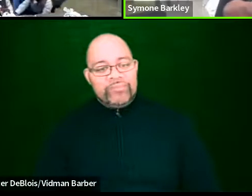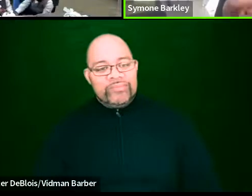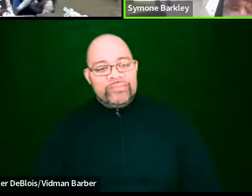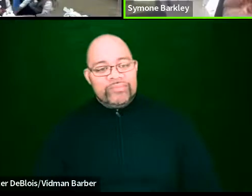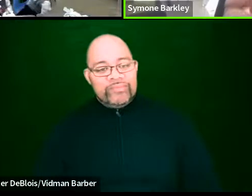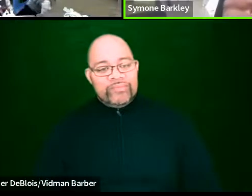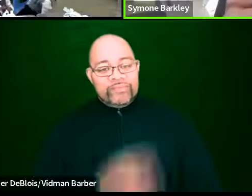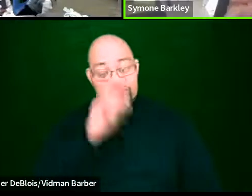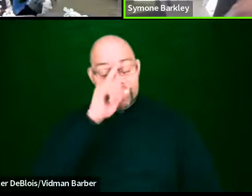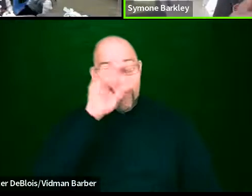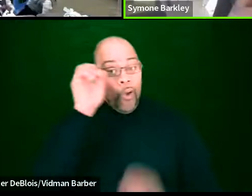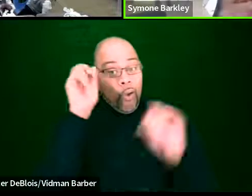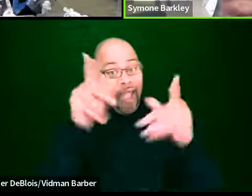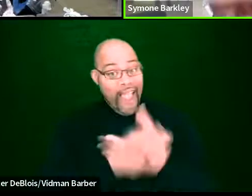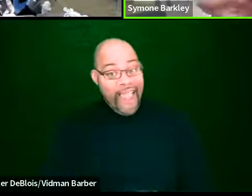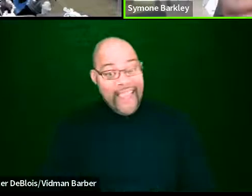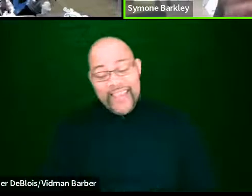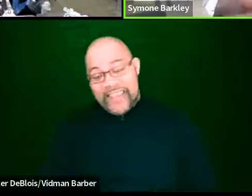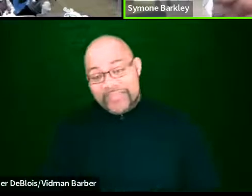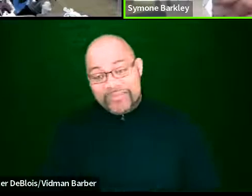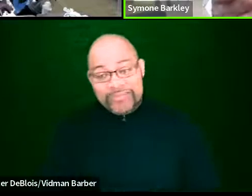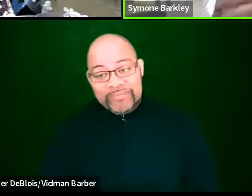Okay, y'all.